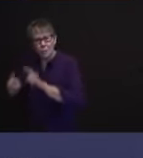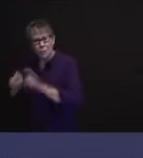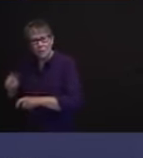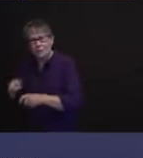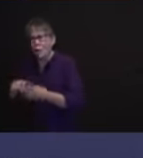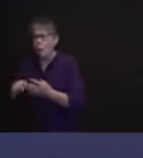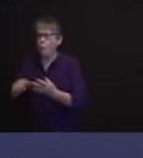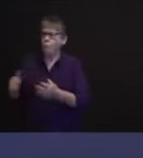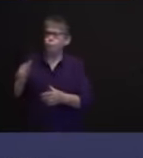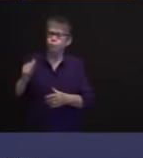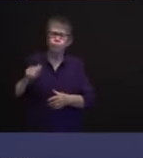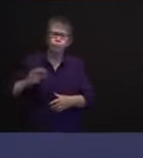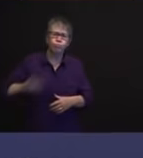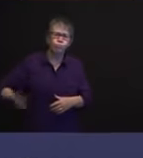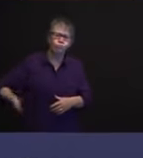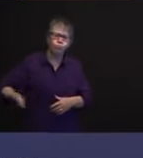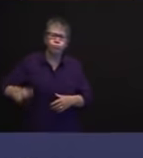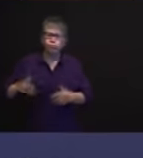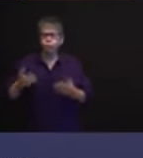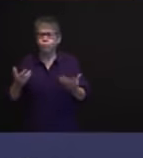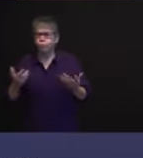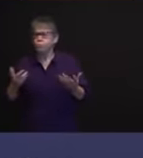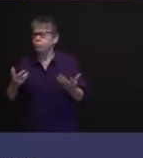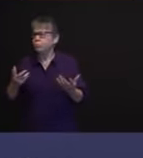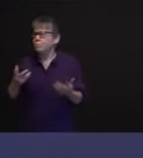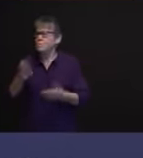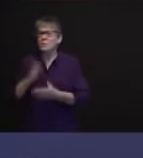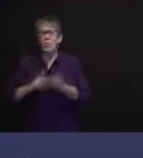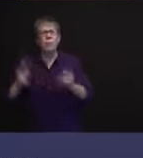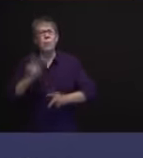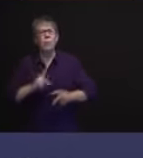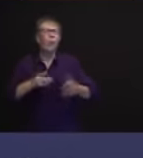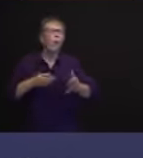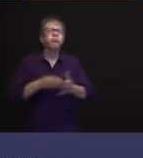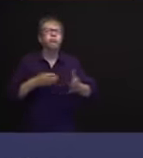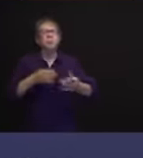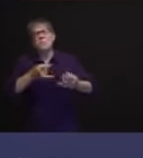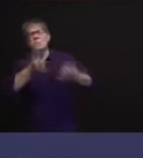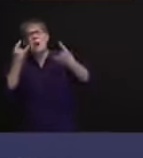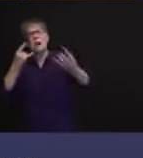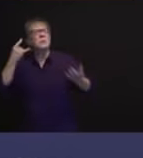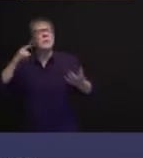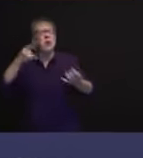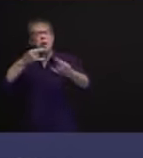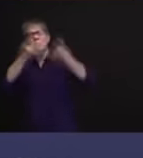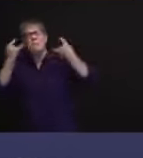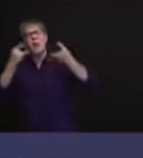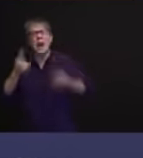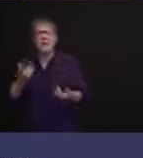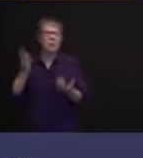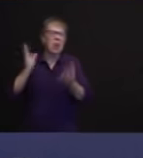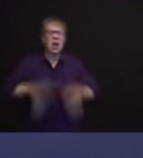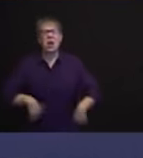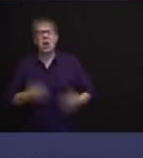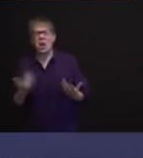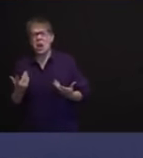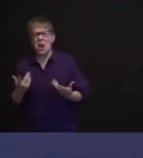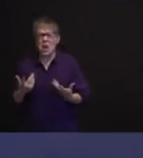anti-mask, anti-lockdown sentiment that's running somewhat rampant on social media?